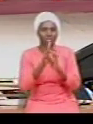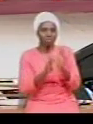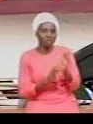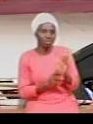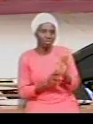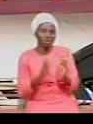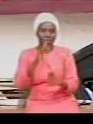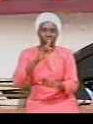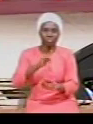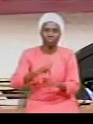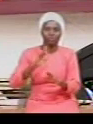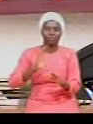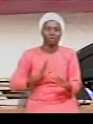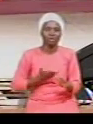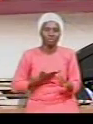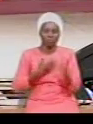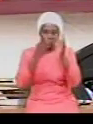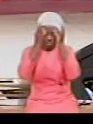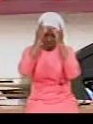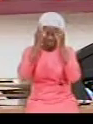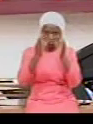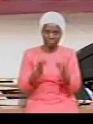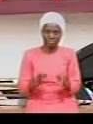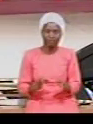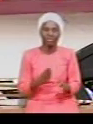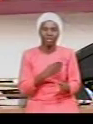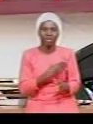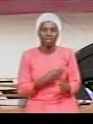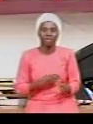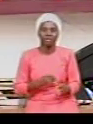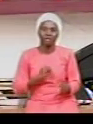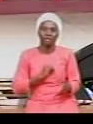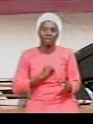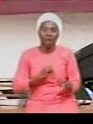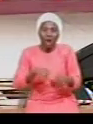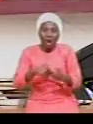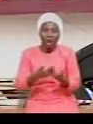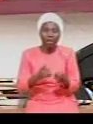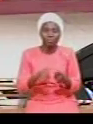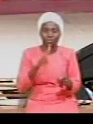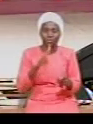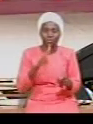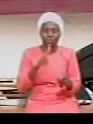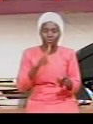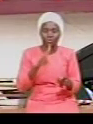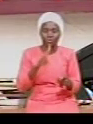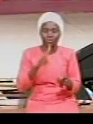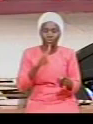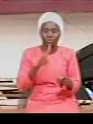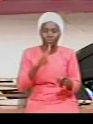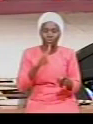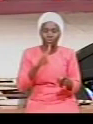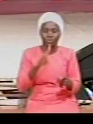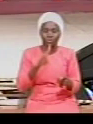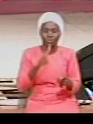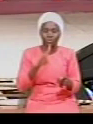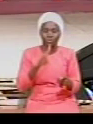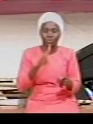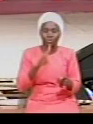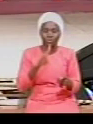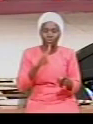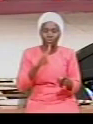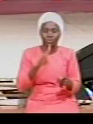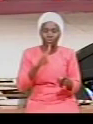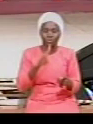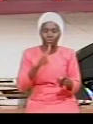affects our decision. I have to be willing to live the way I'm living. I